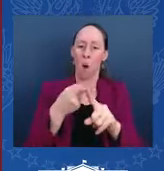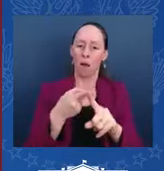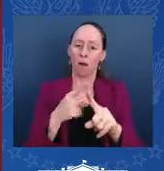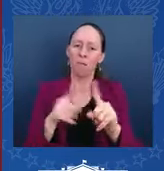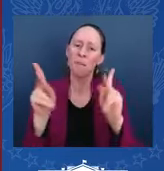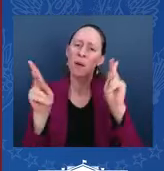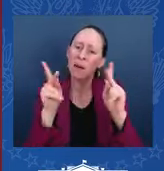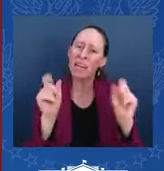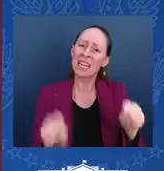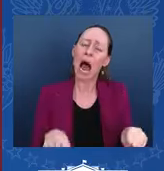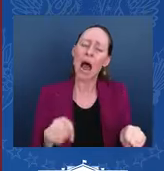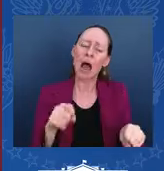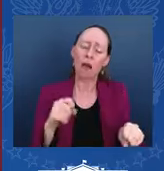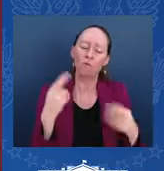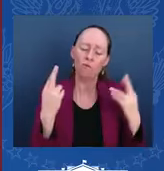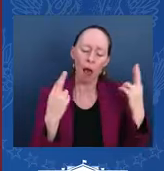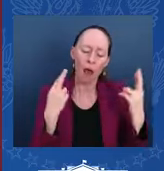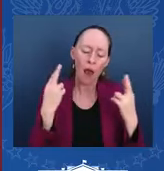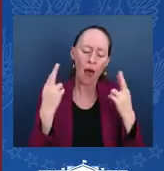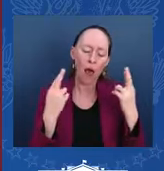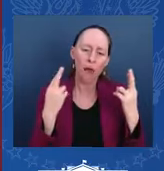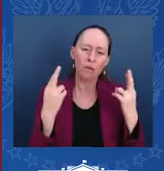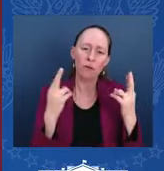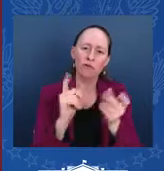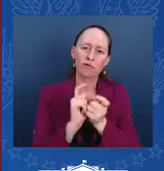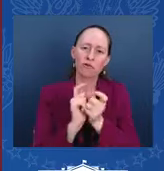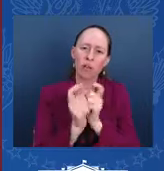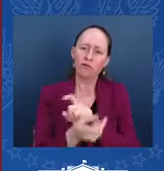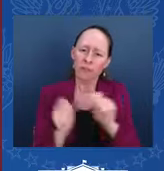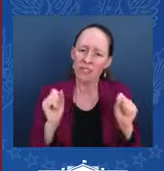worse. No, I really mean it.